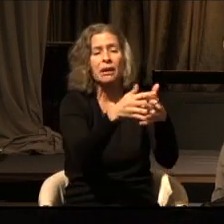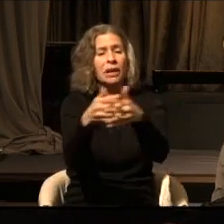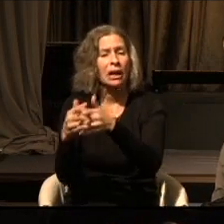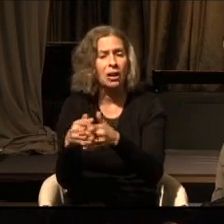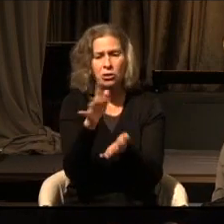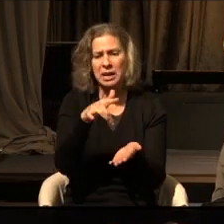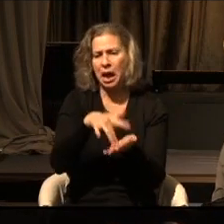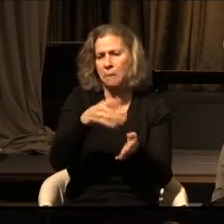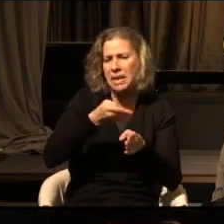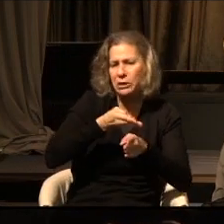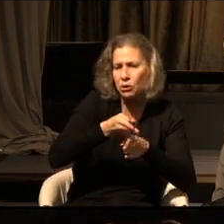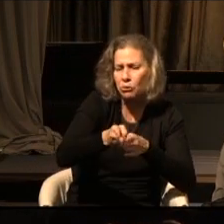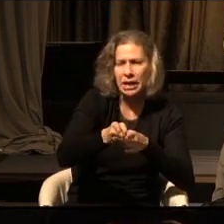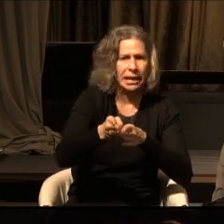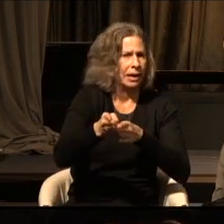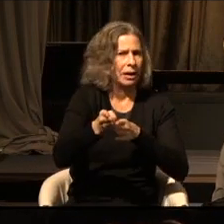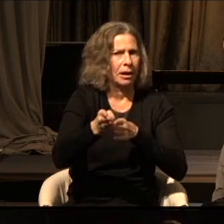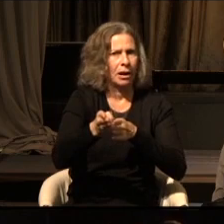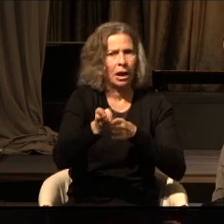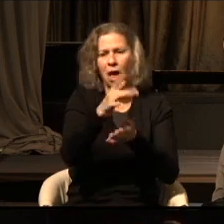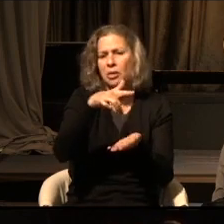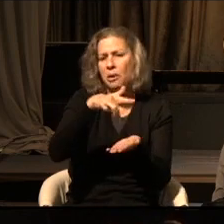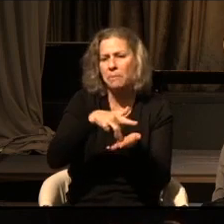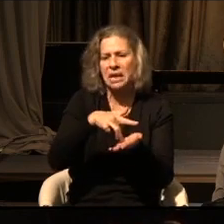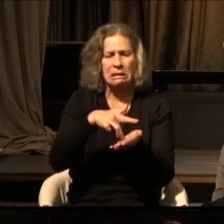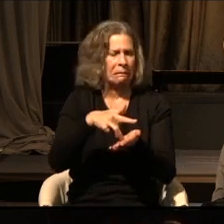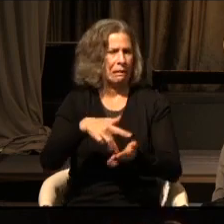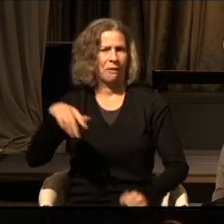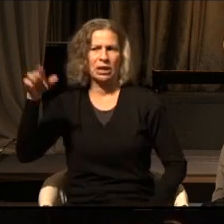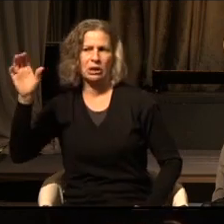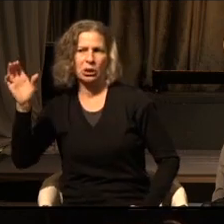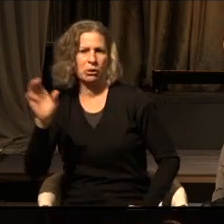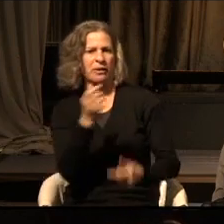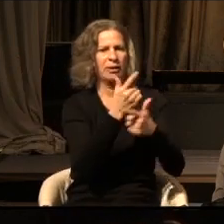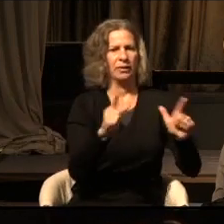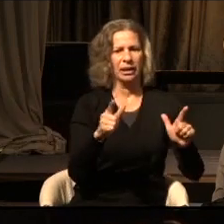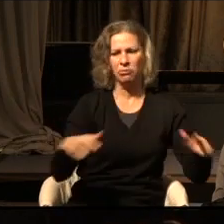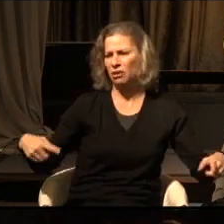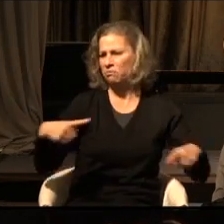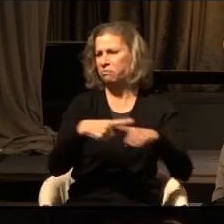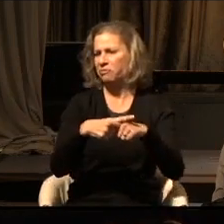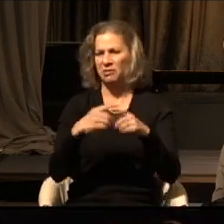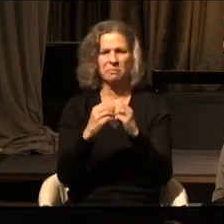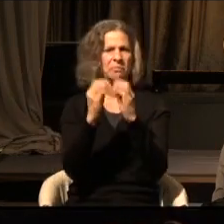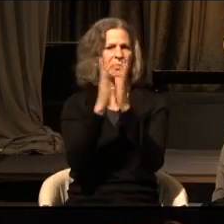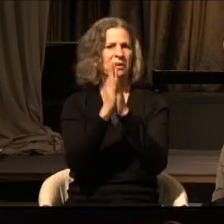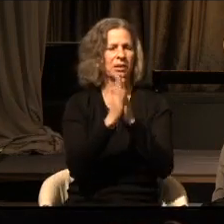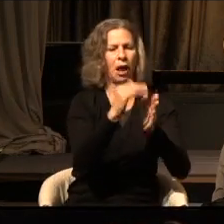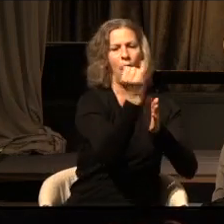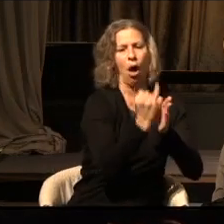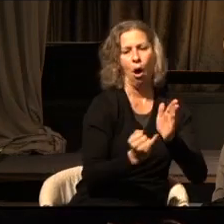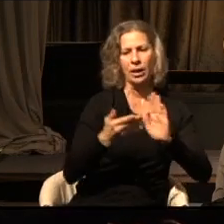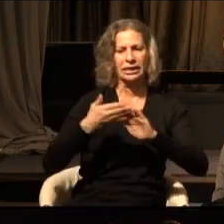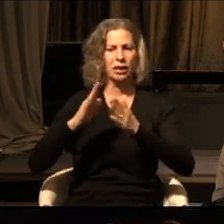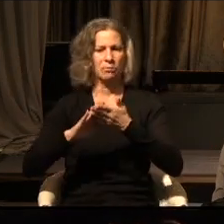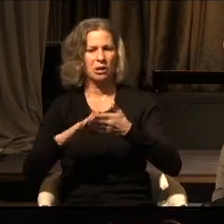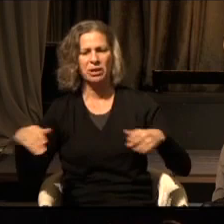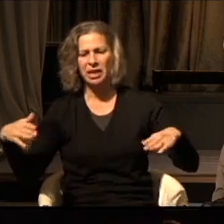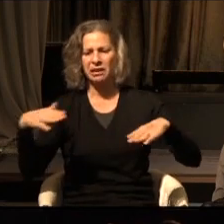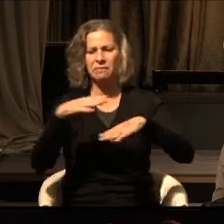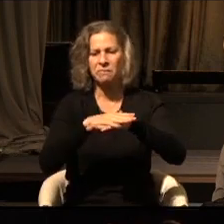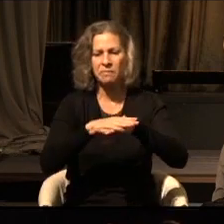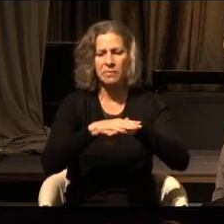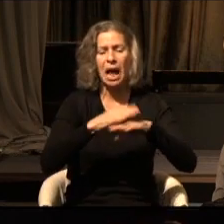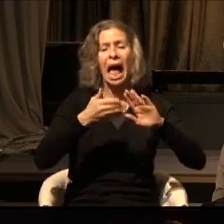mid-career, from the pivotal middle of the conservative-liberal divide, from the middle between artists and community organizers